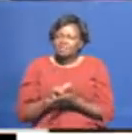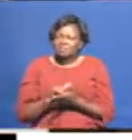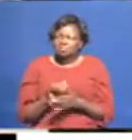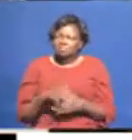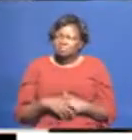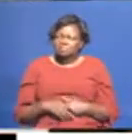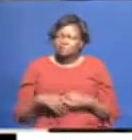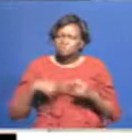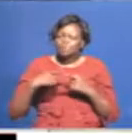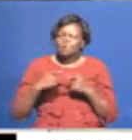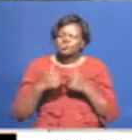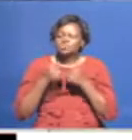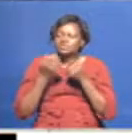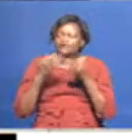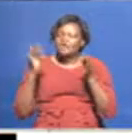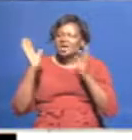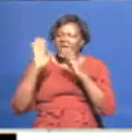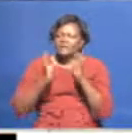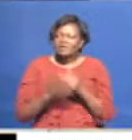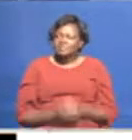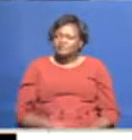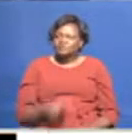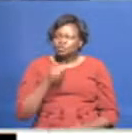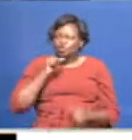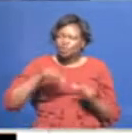is free and fair. So it's not about